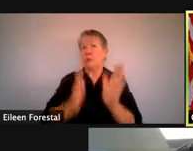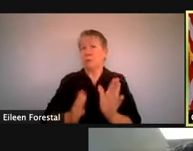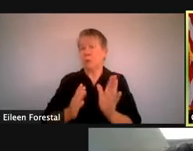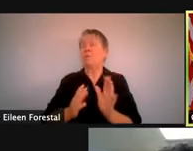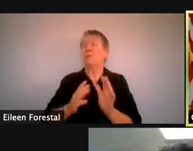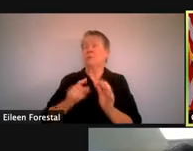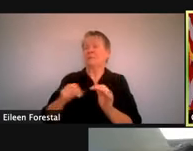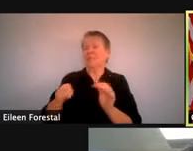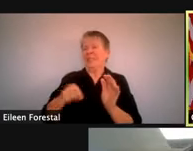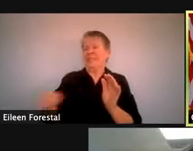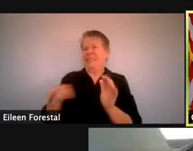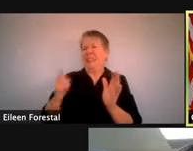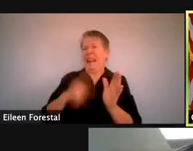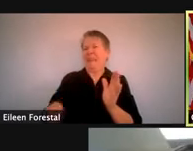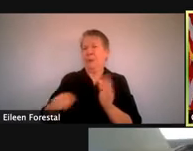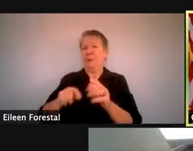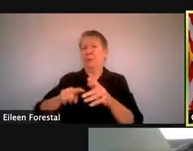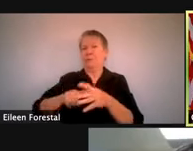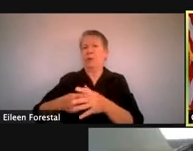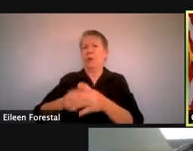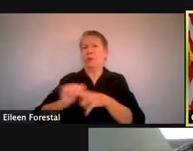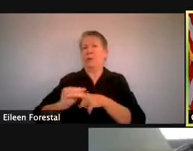as soon as their training is complete.